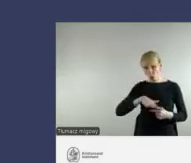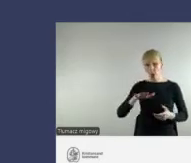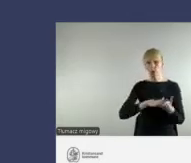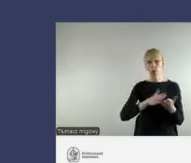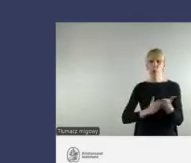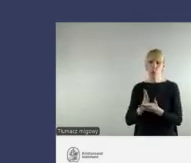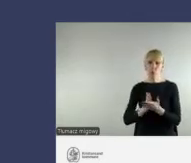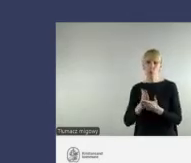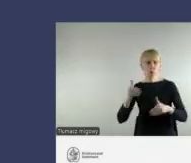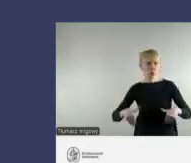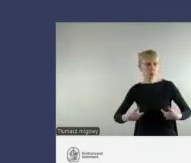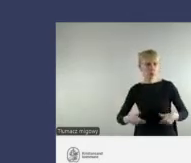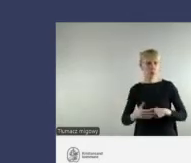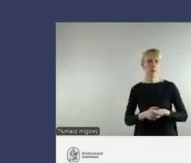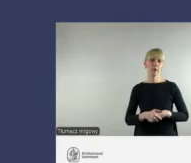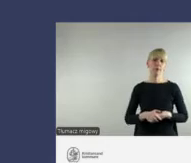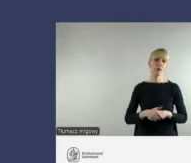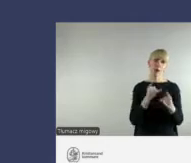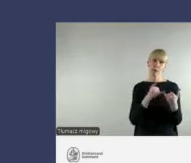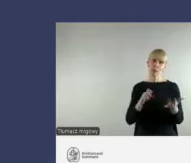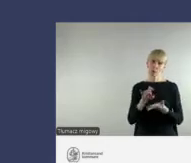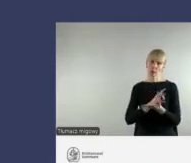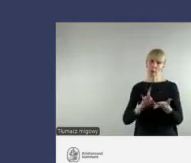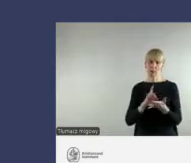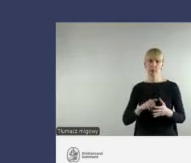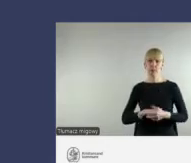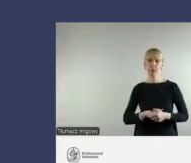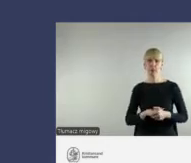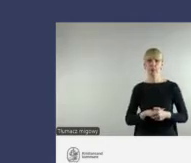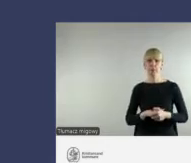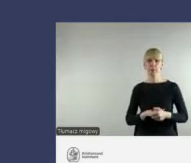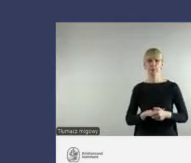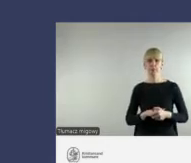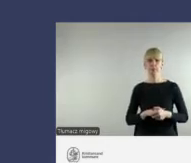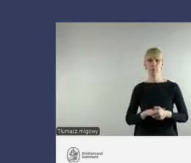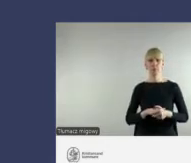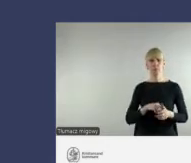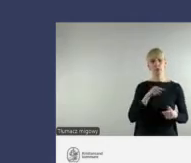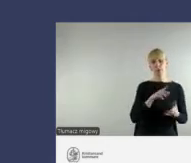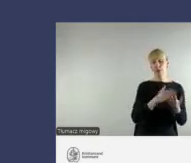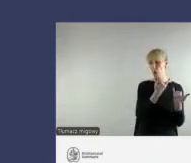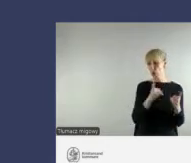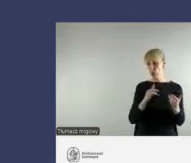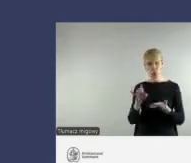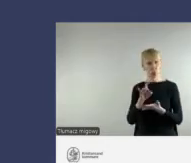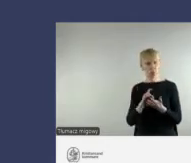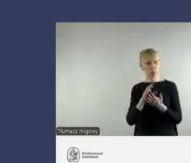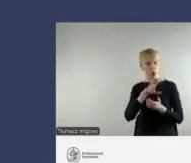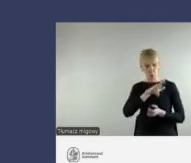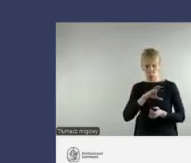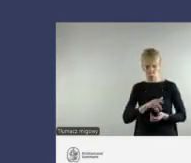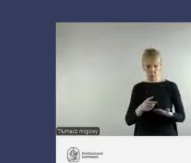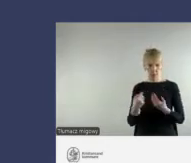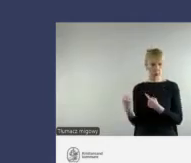also regional municipality. The different groups discuss what will be most critical in a situation